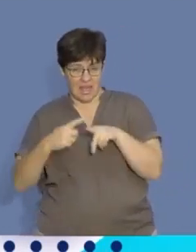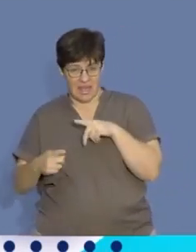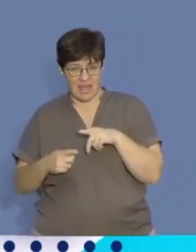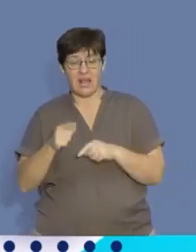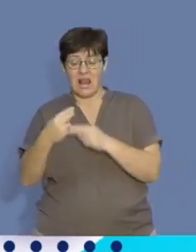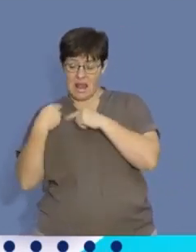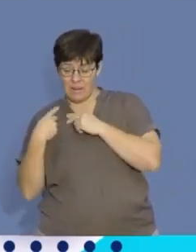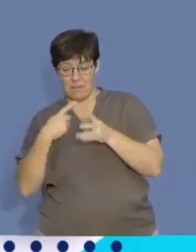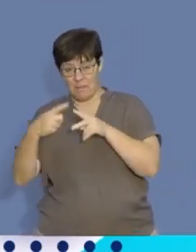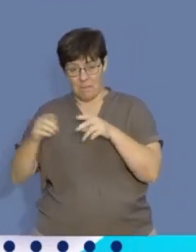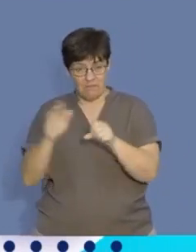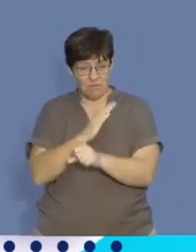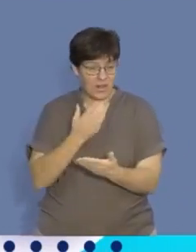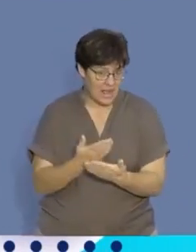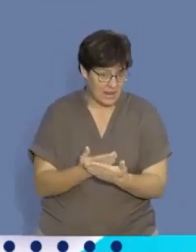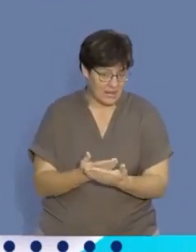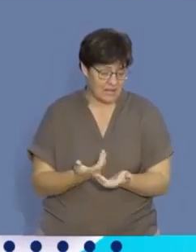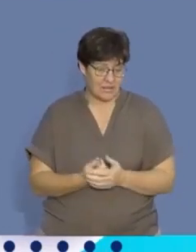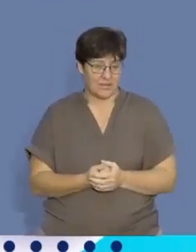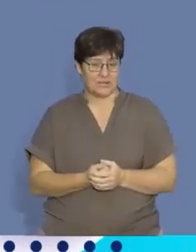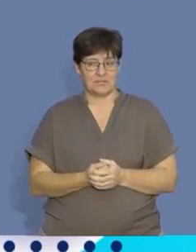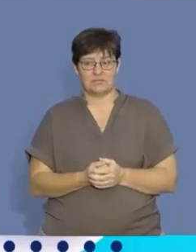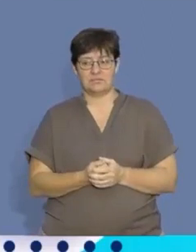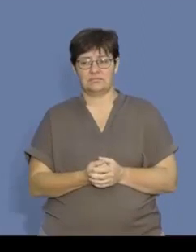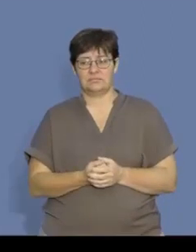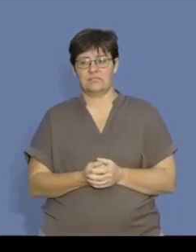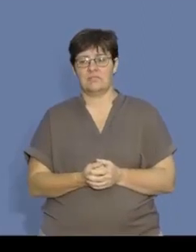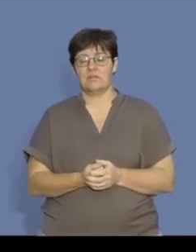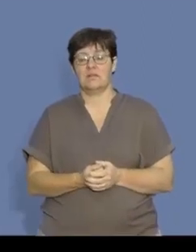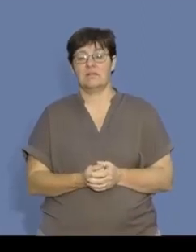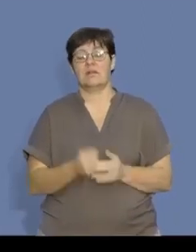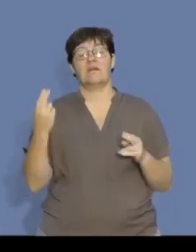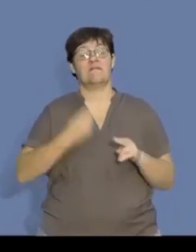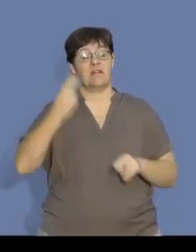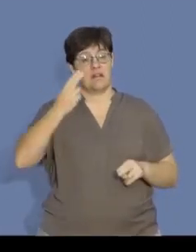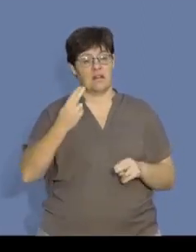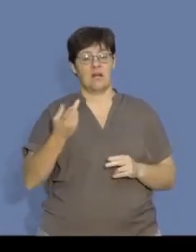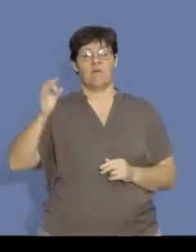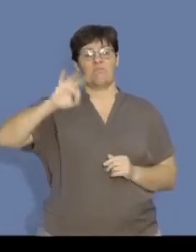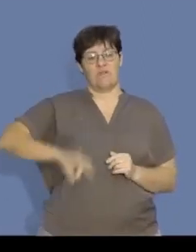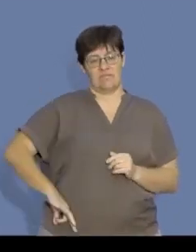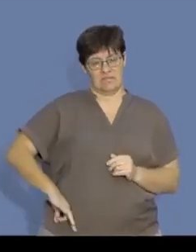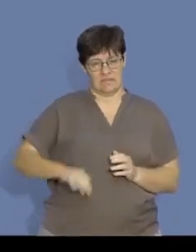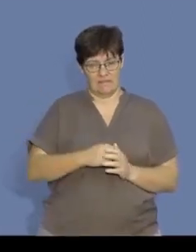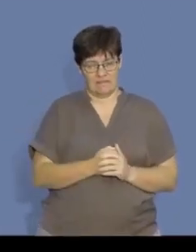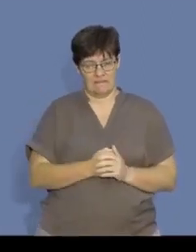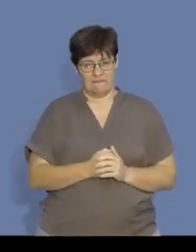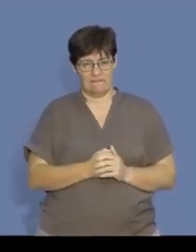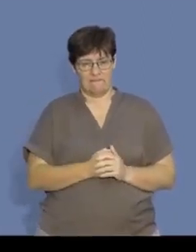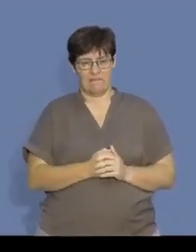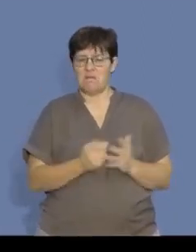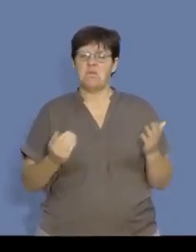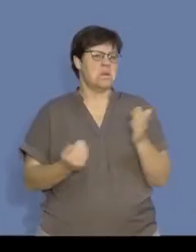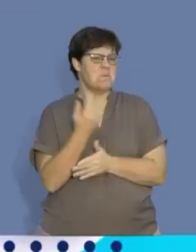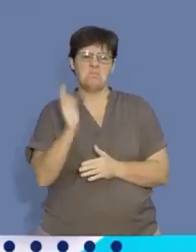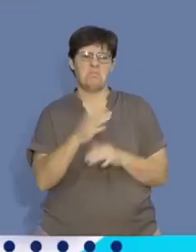total liabilities in terms of solvency? And then finally, profitability. Again, not